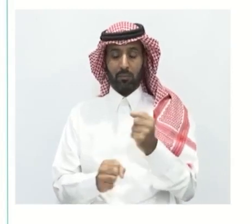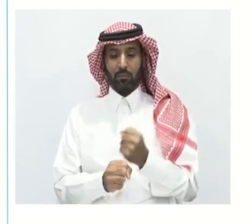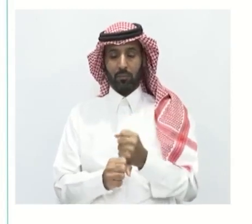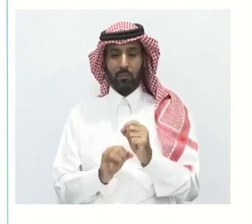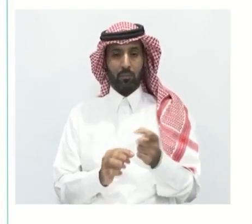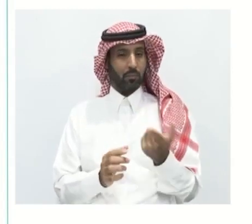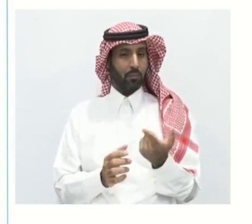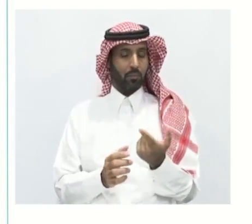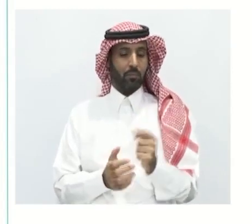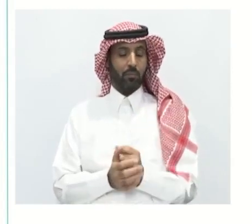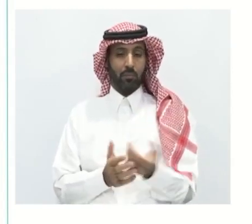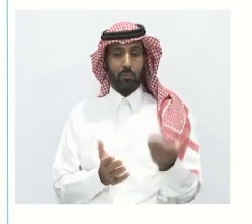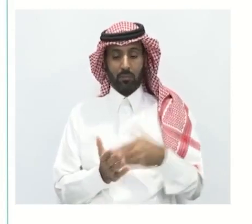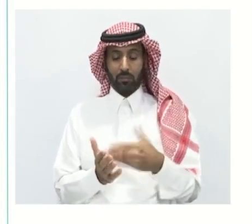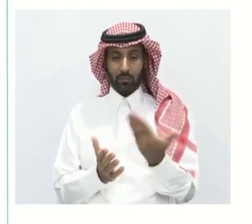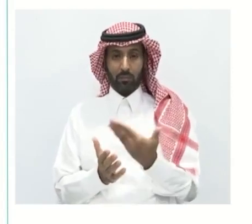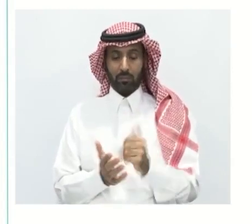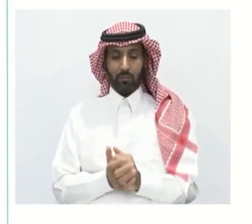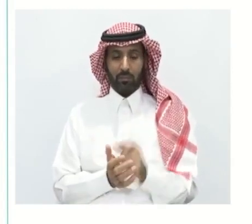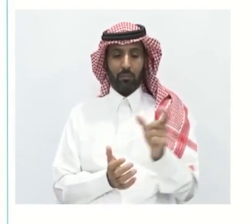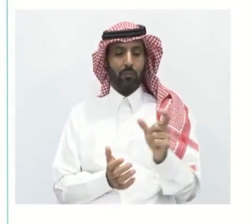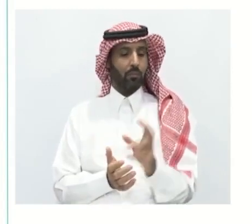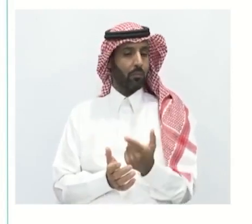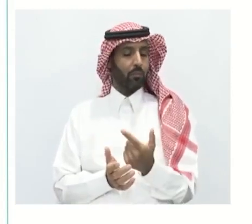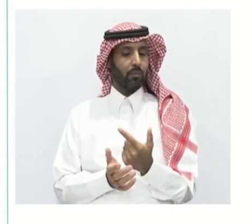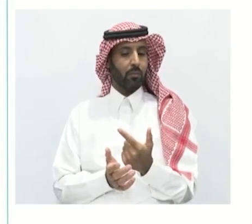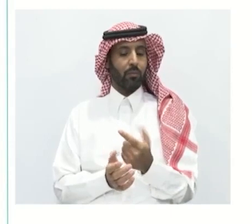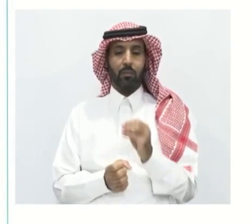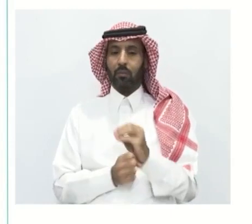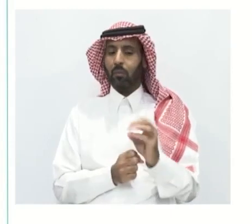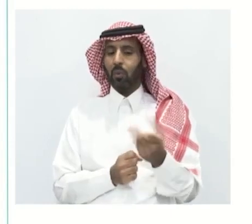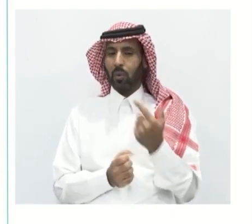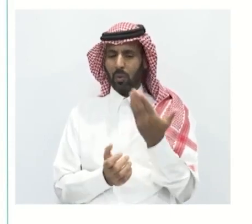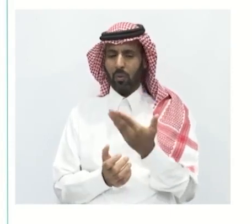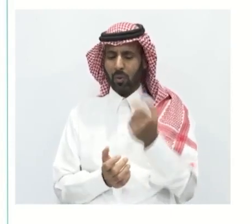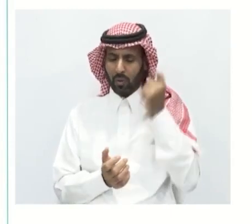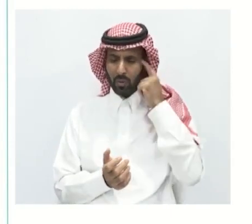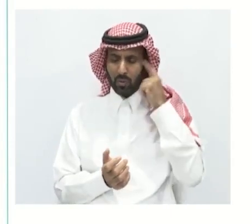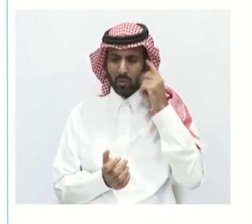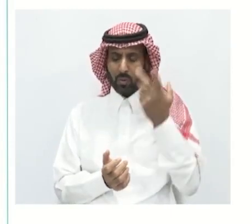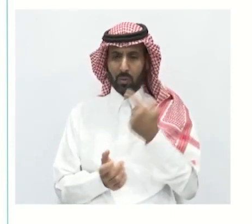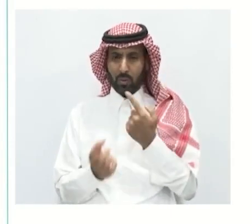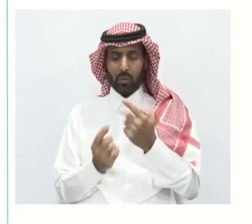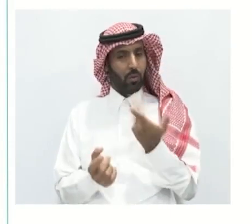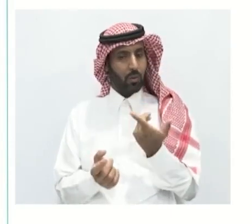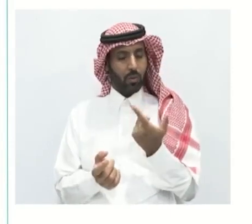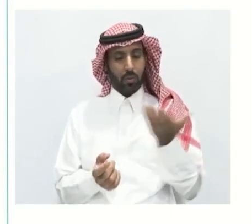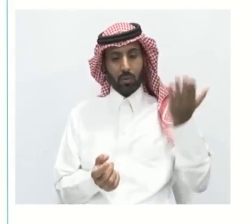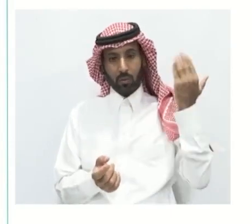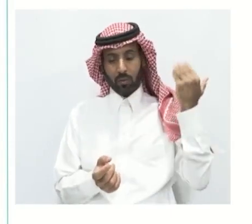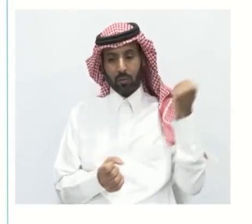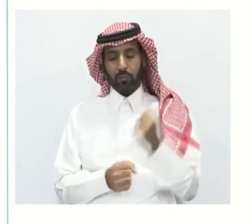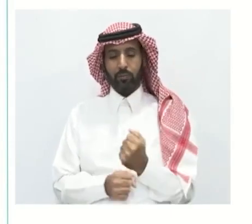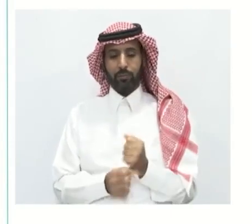past. You will read some sentences here where there's an expression. Once you read it, you know he's talking about the